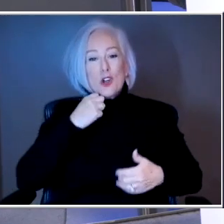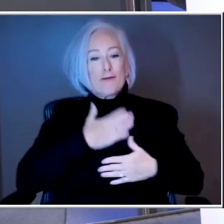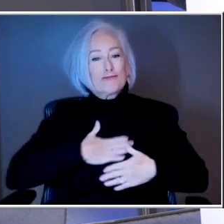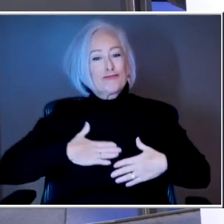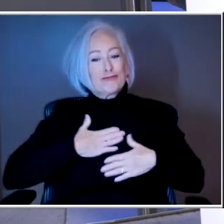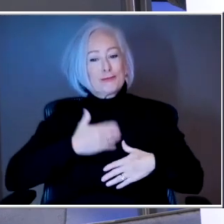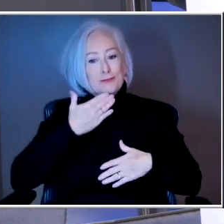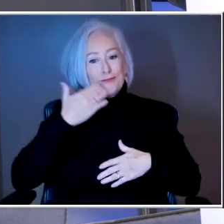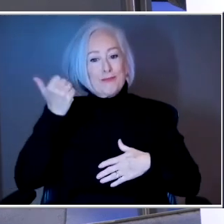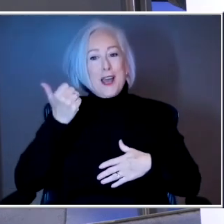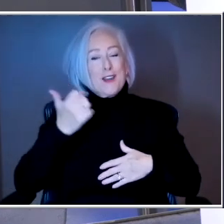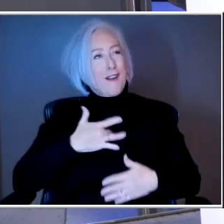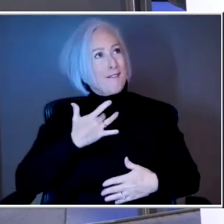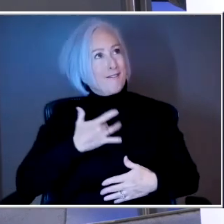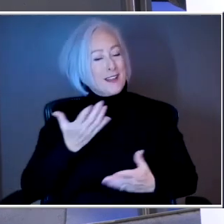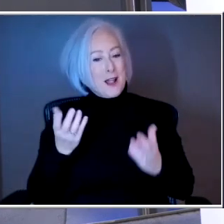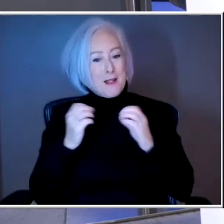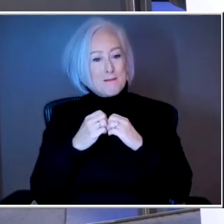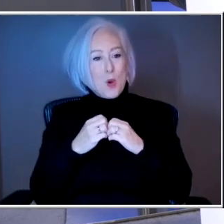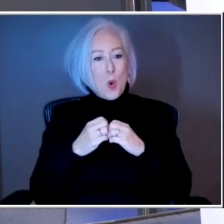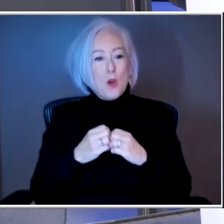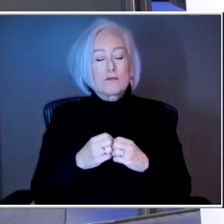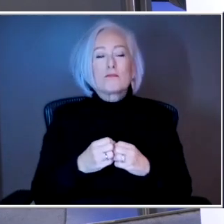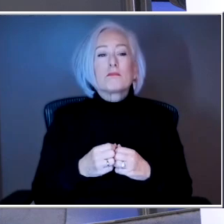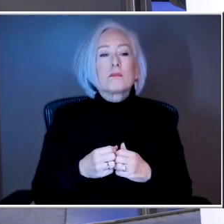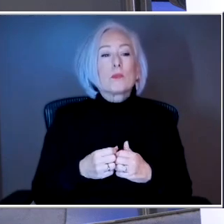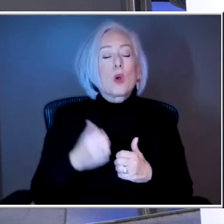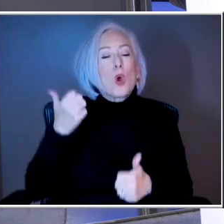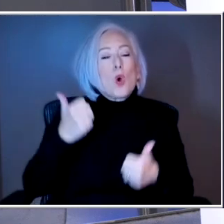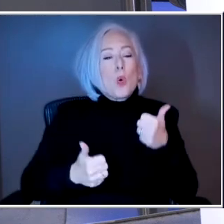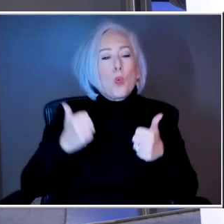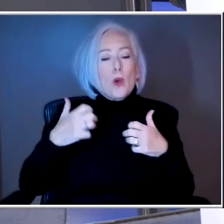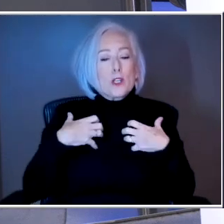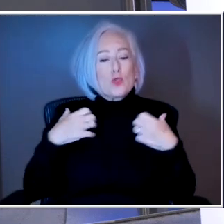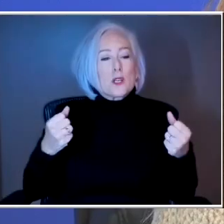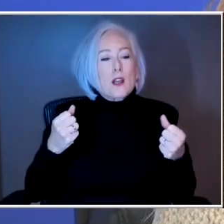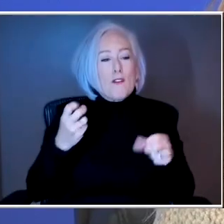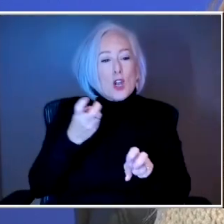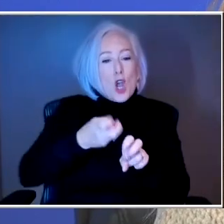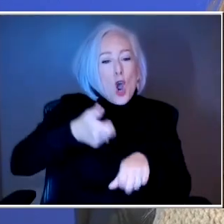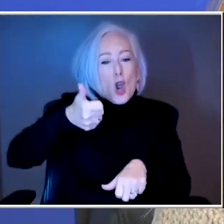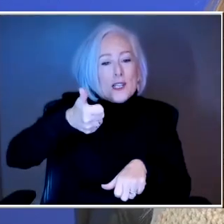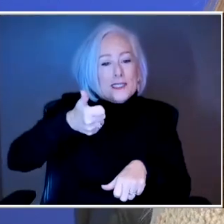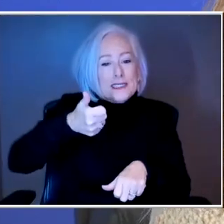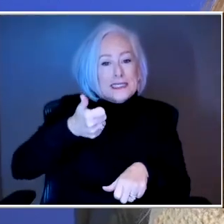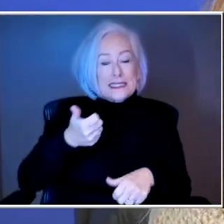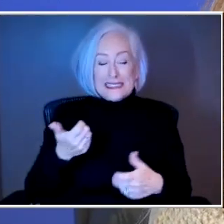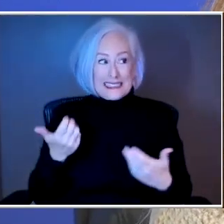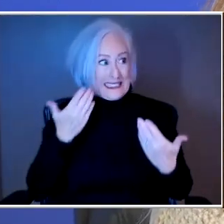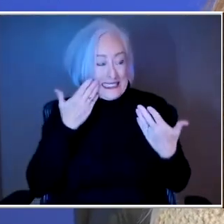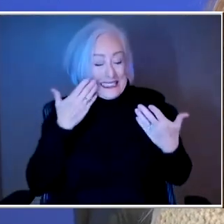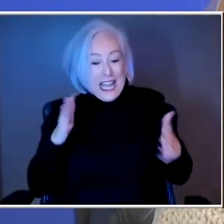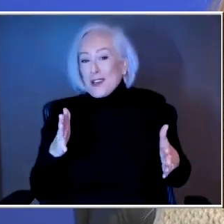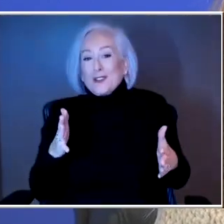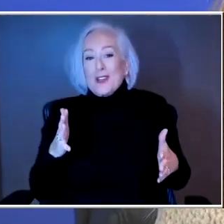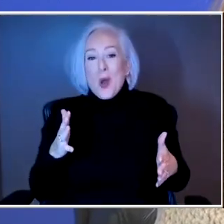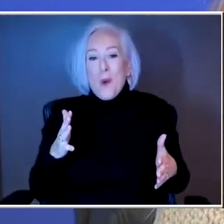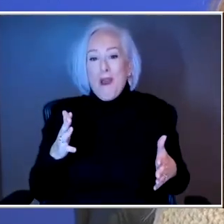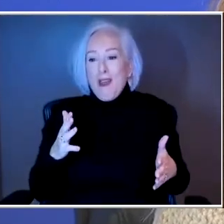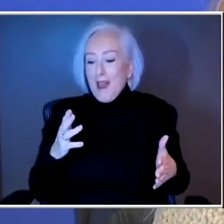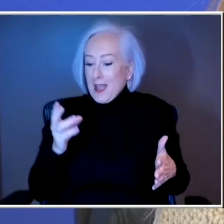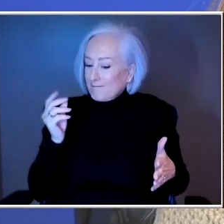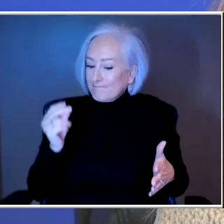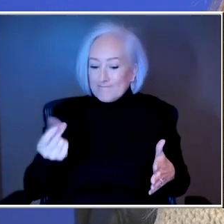recovery was maybe the hardest of all your surgeries? I don't feel like I recover. I bounce back. You bounce back. I like that. I have a very